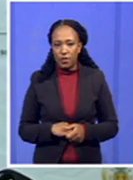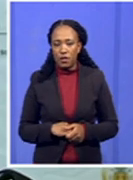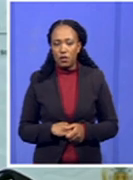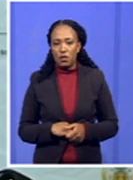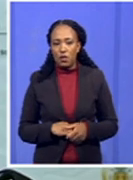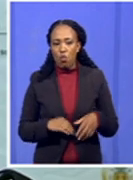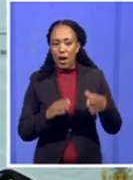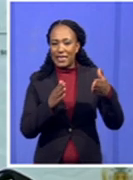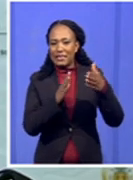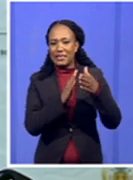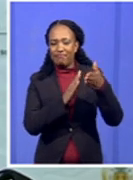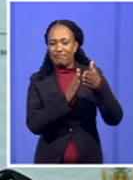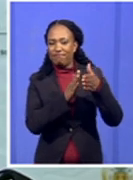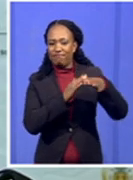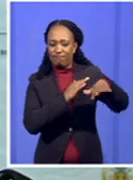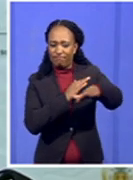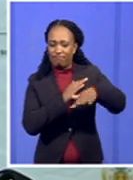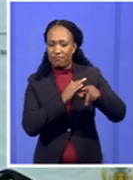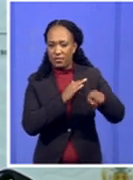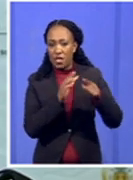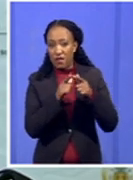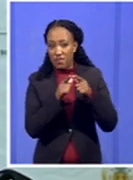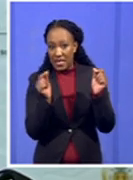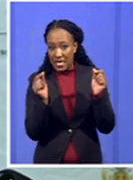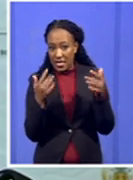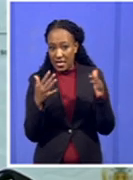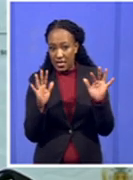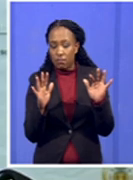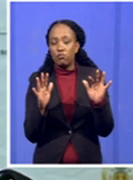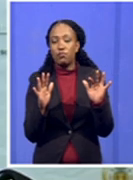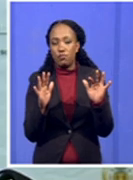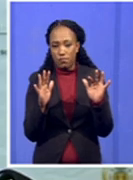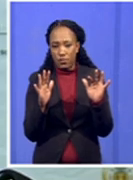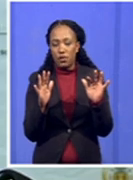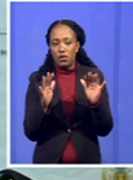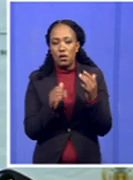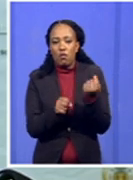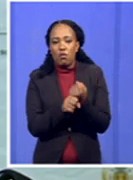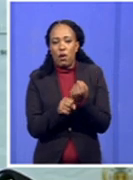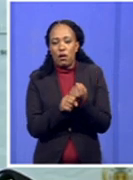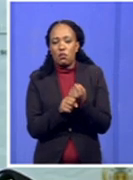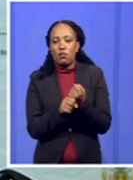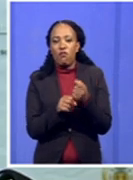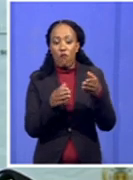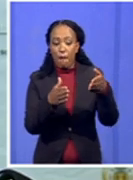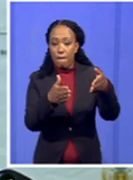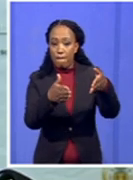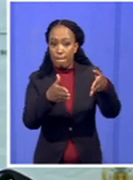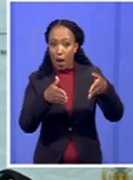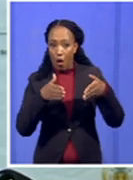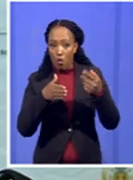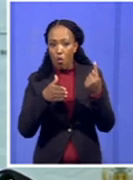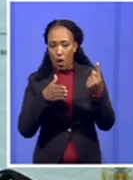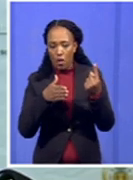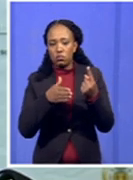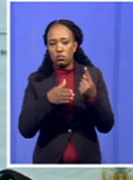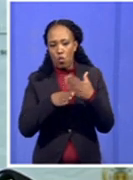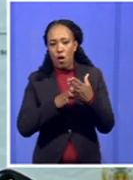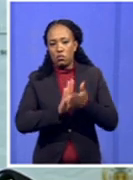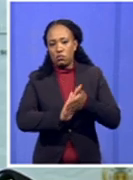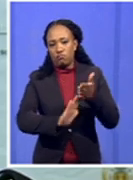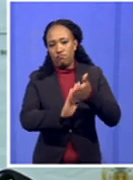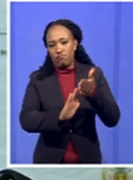site is almost complete, work will begin on the rest of block 1 and also proceed